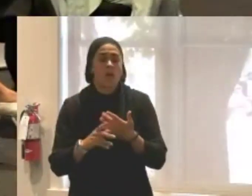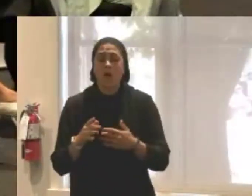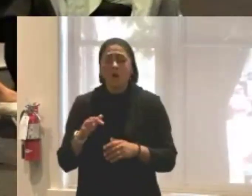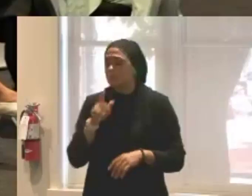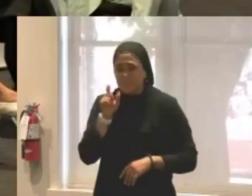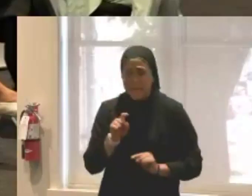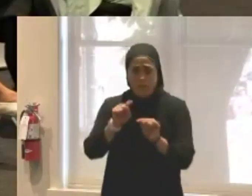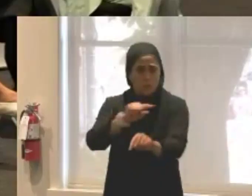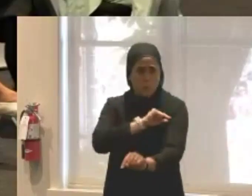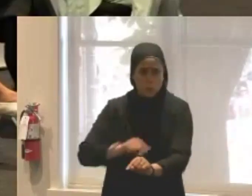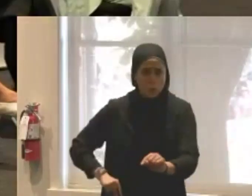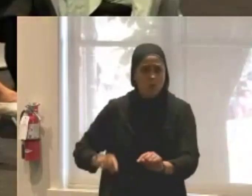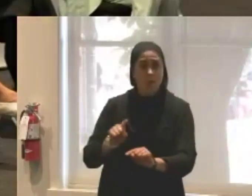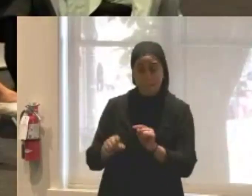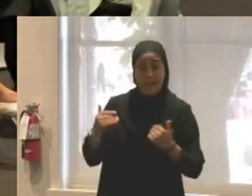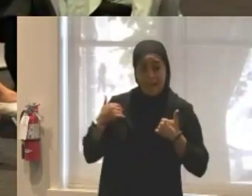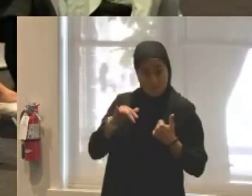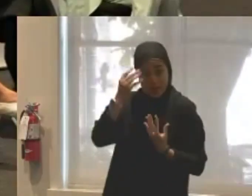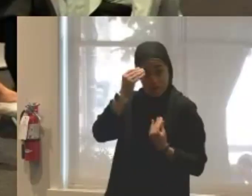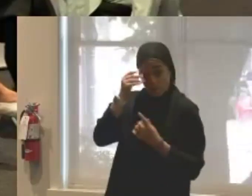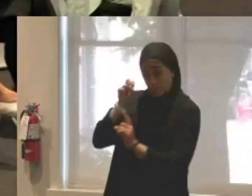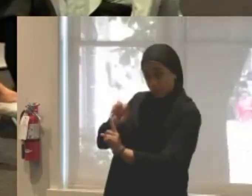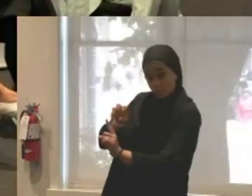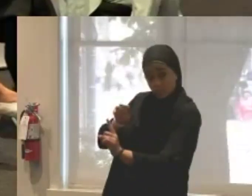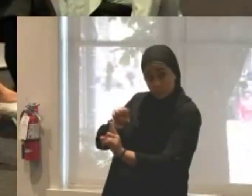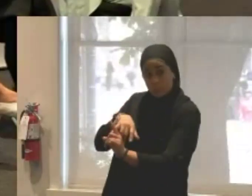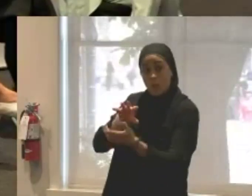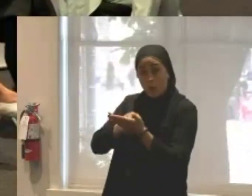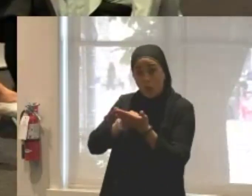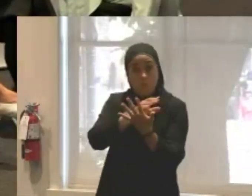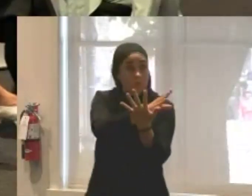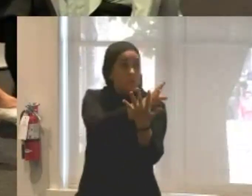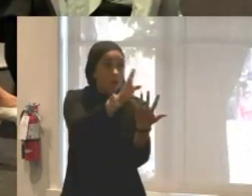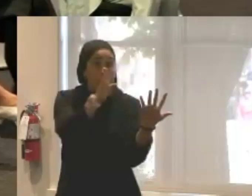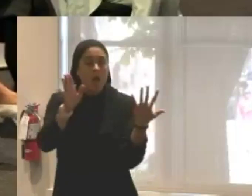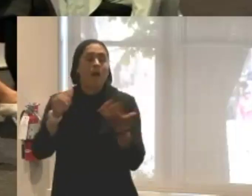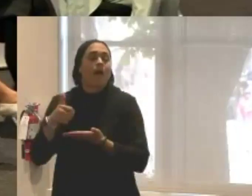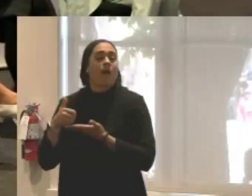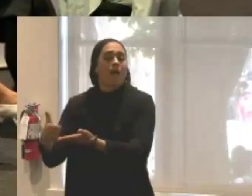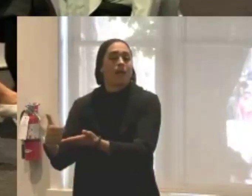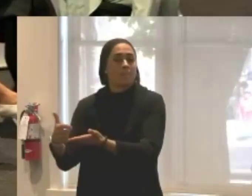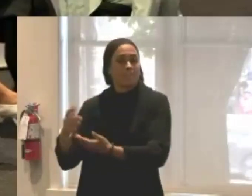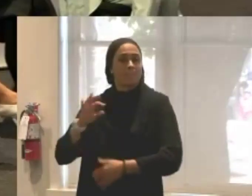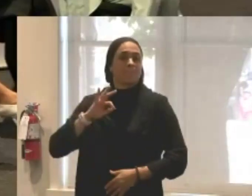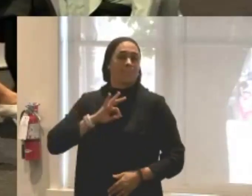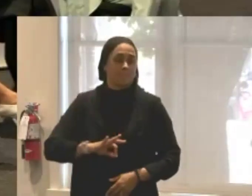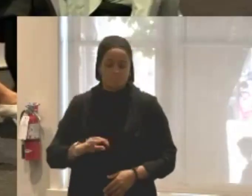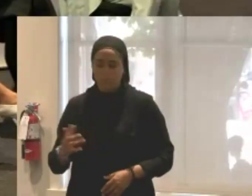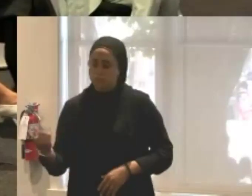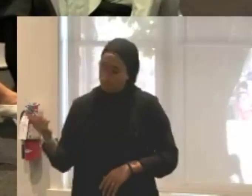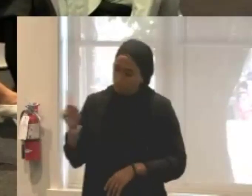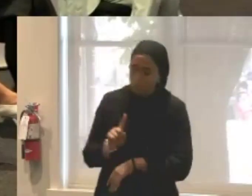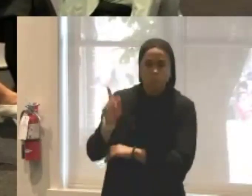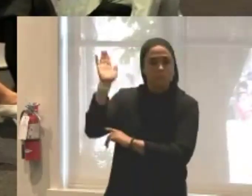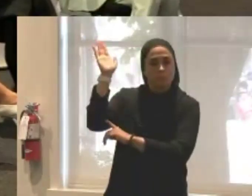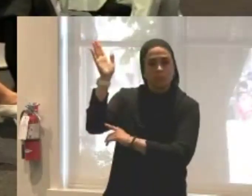someone that is constantly getting that information and learning about all the new different changes comes into our program space and speaks on what the high